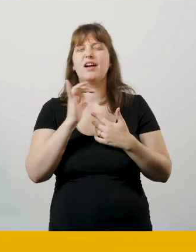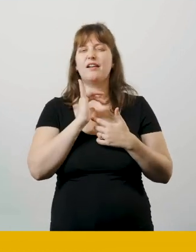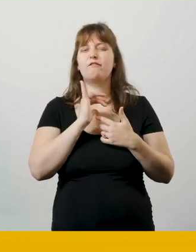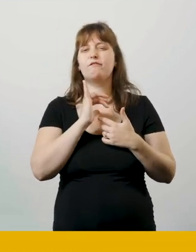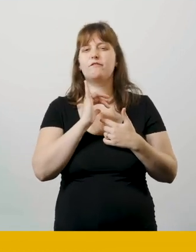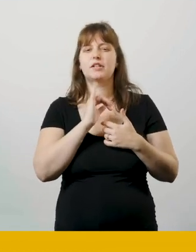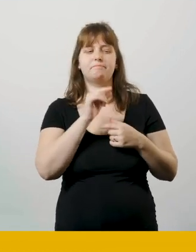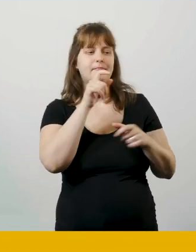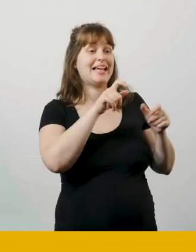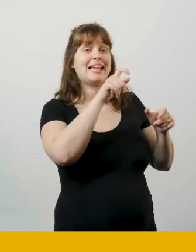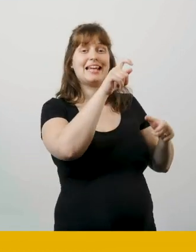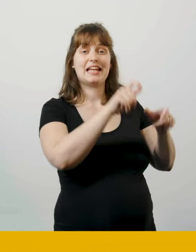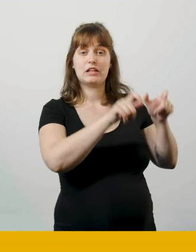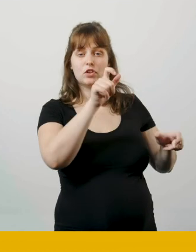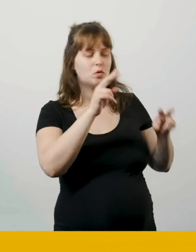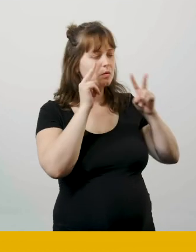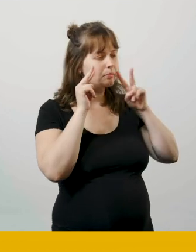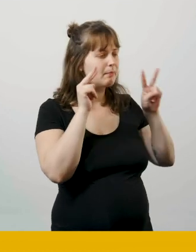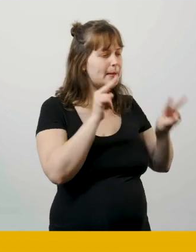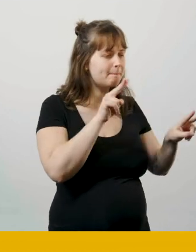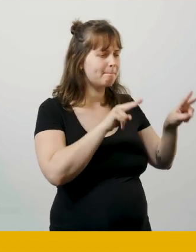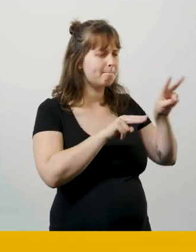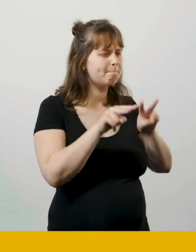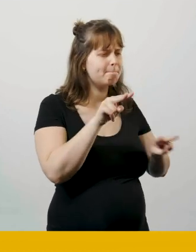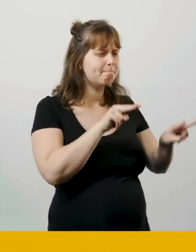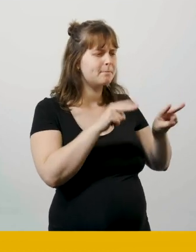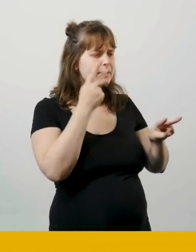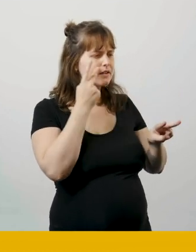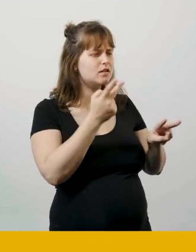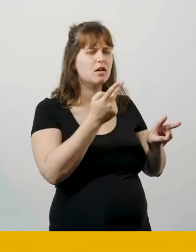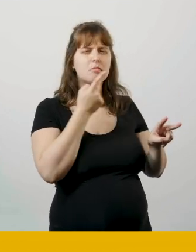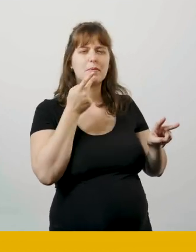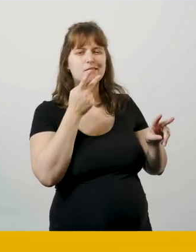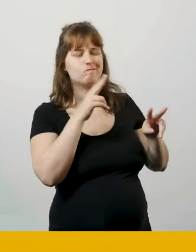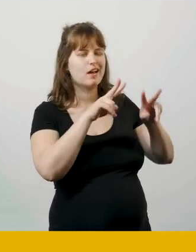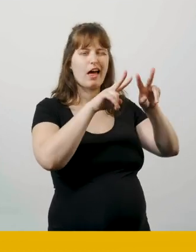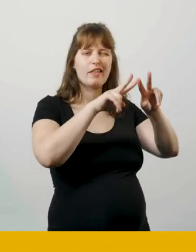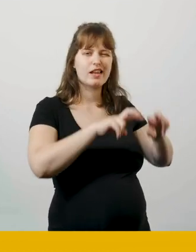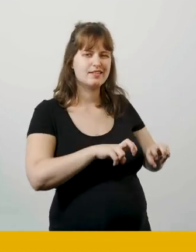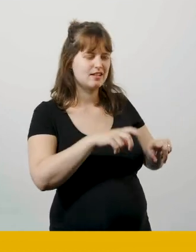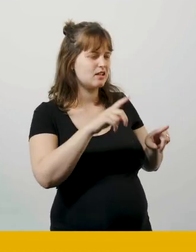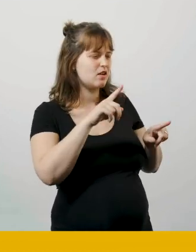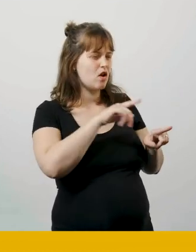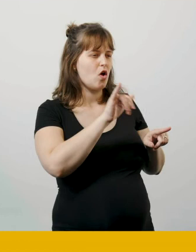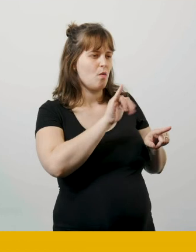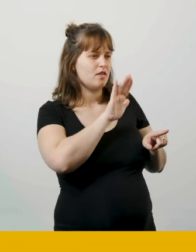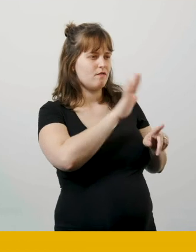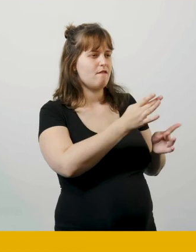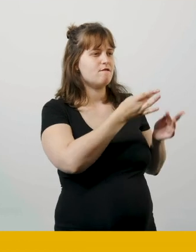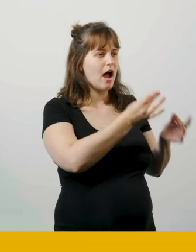the individuals and try to analyze which are the abilities, the necessities,